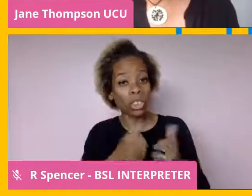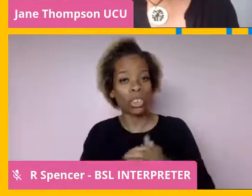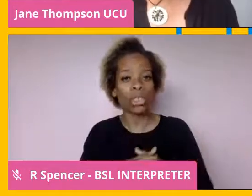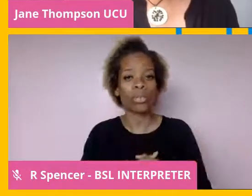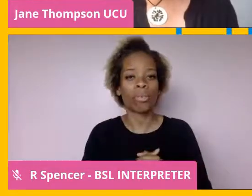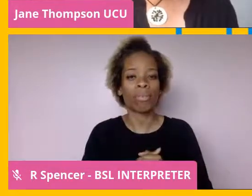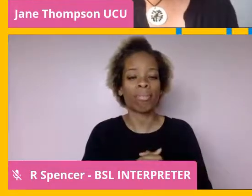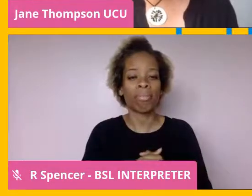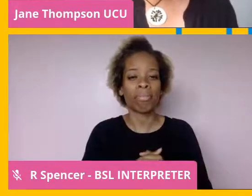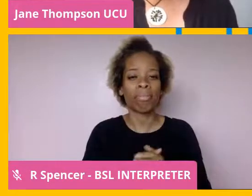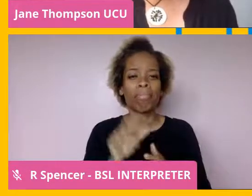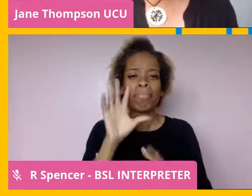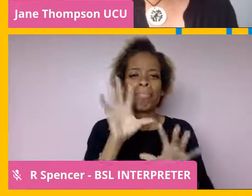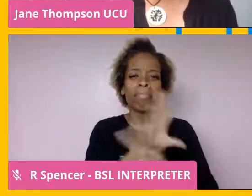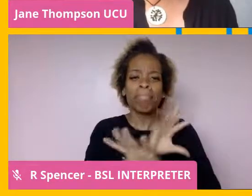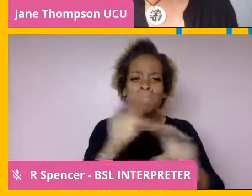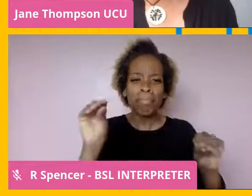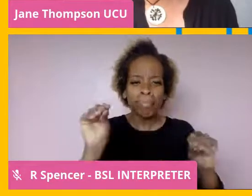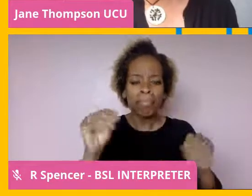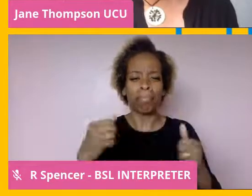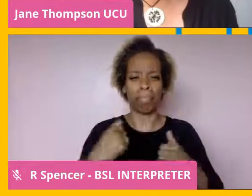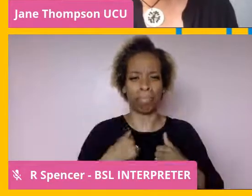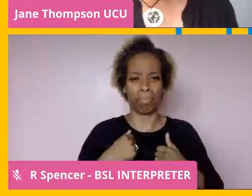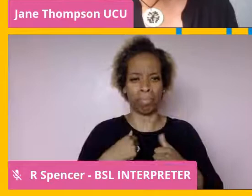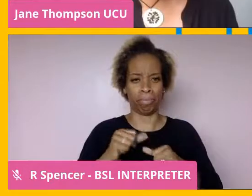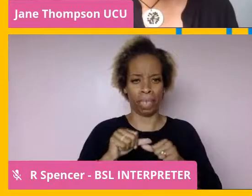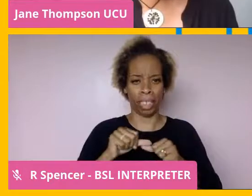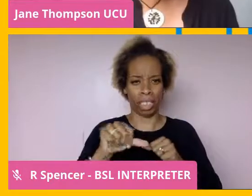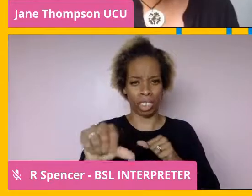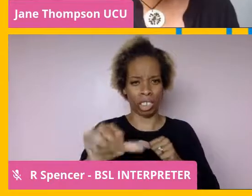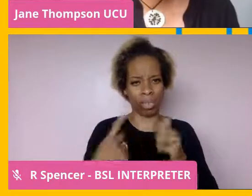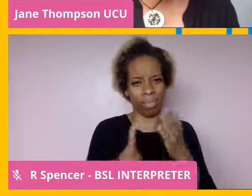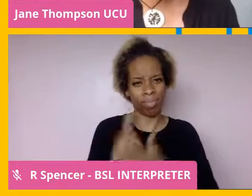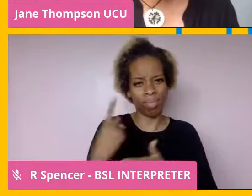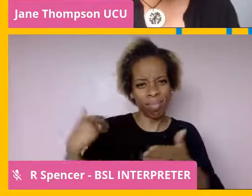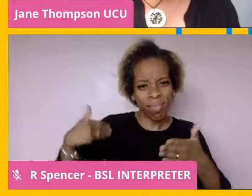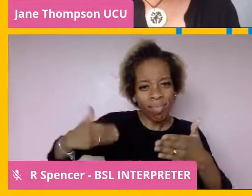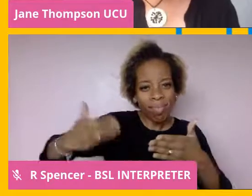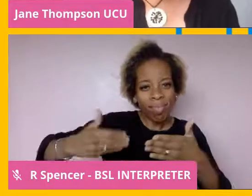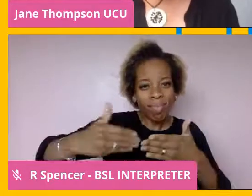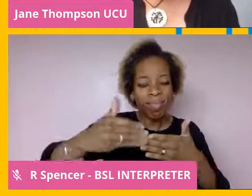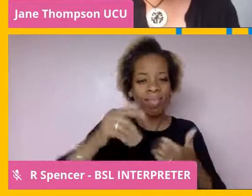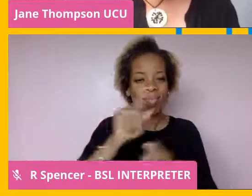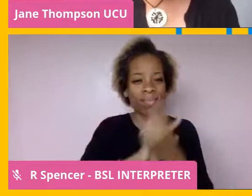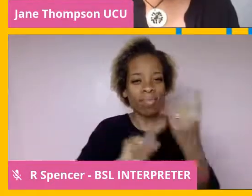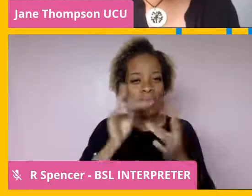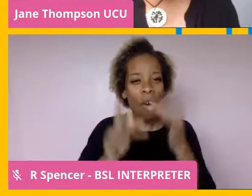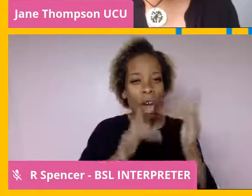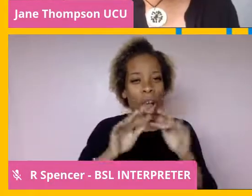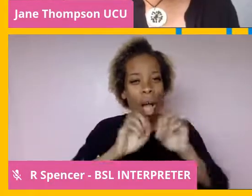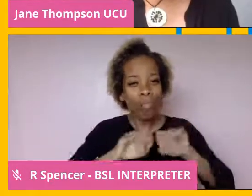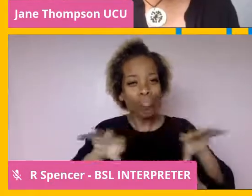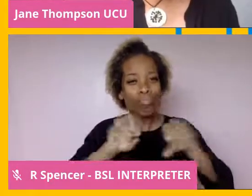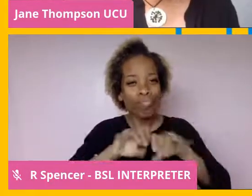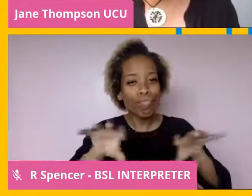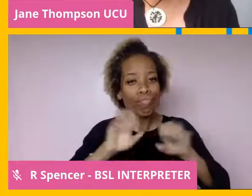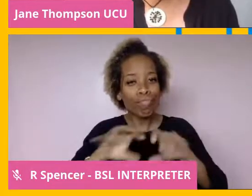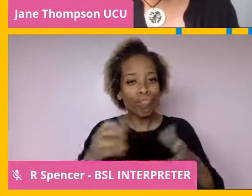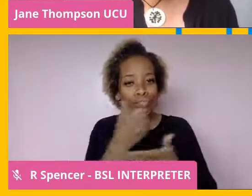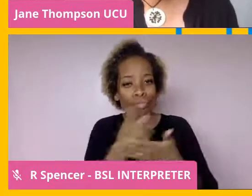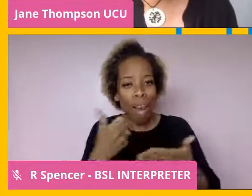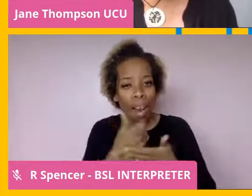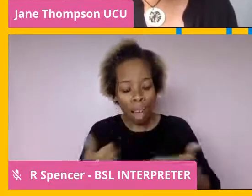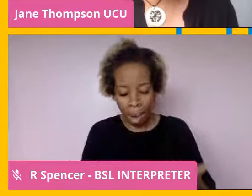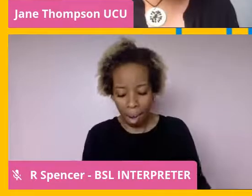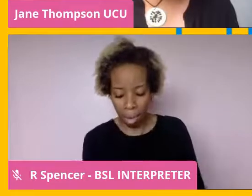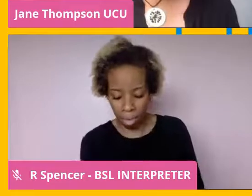part of our series of webinars that we've been producing under our Fund the Future campaign, and it's very nice to see you